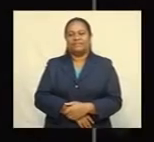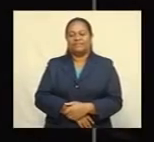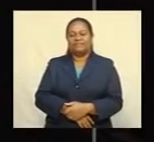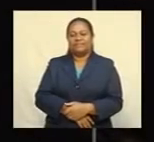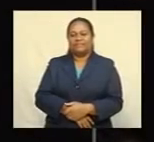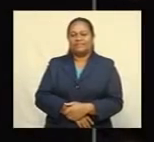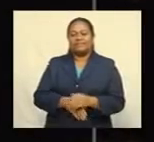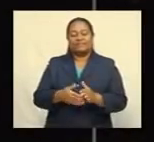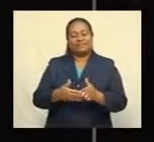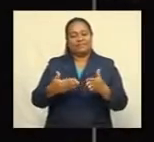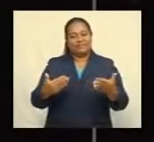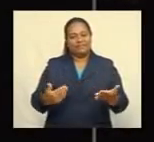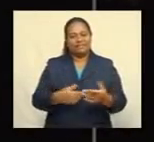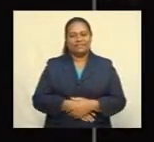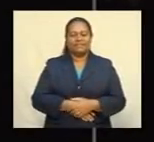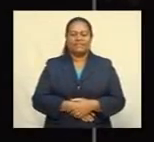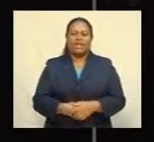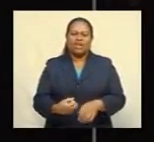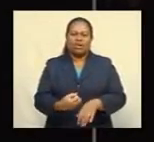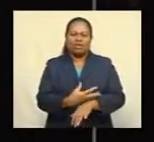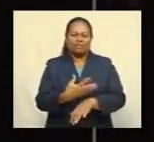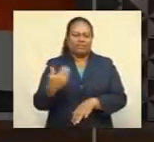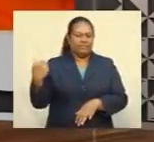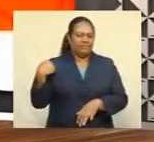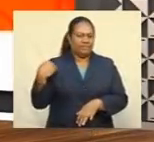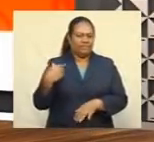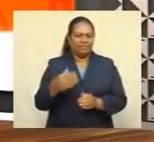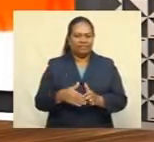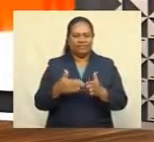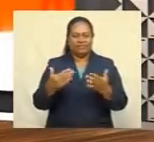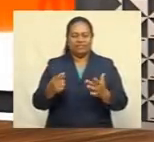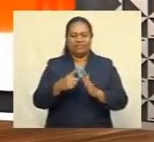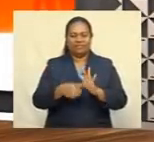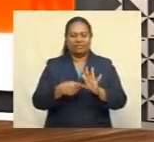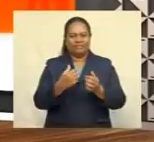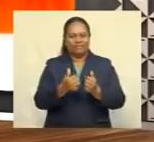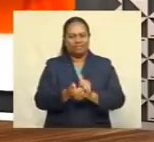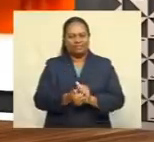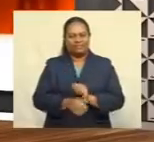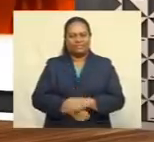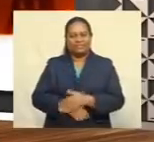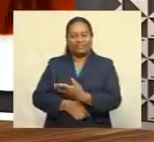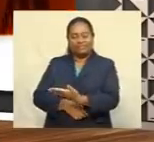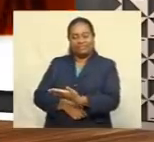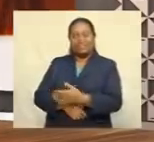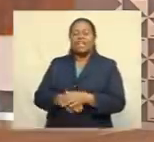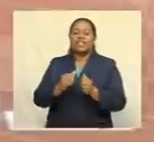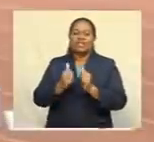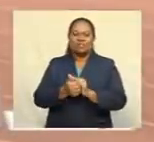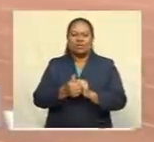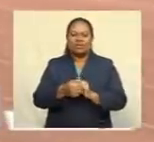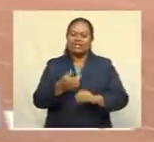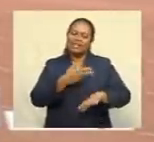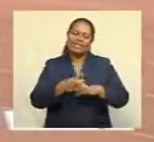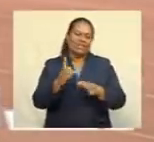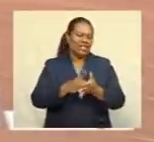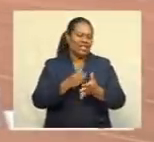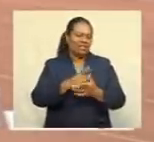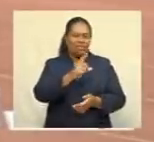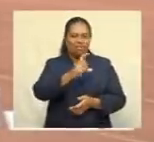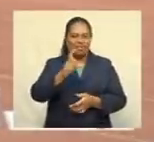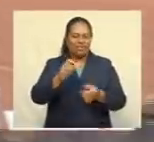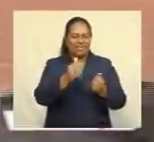And sporting activities affected by COVID-19. Jamie has the details. That's right, Edwin. Ahead in sports, new dates for Coca-Cola